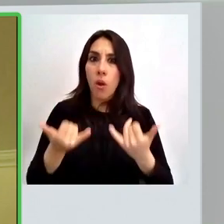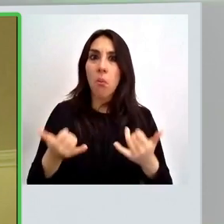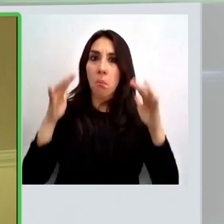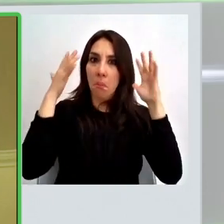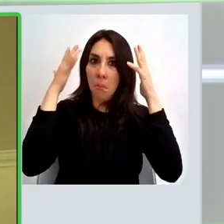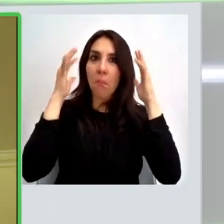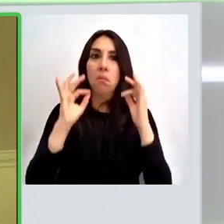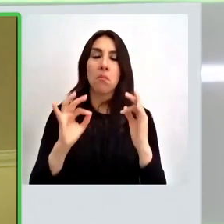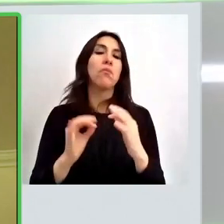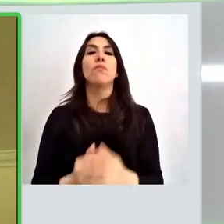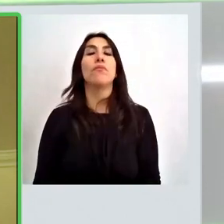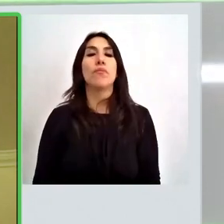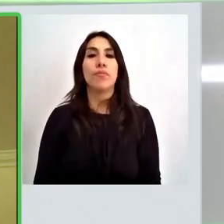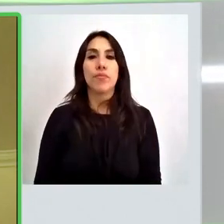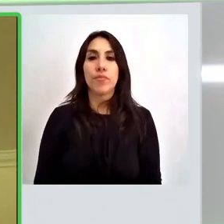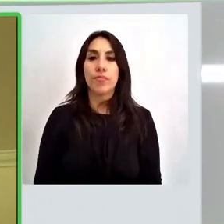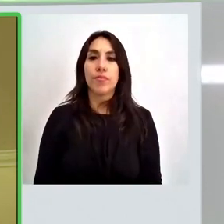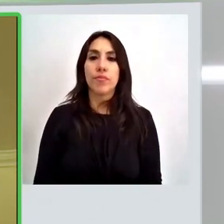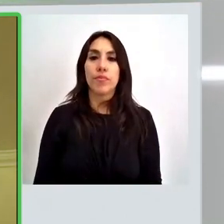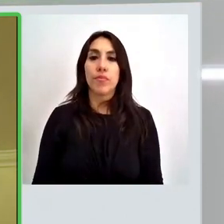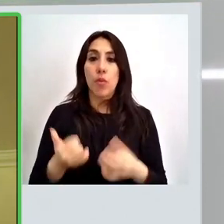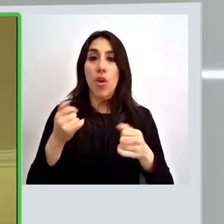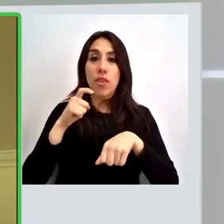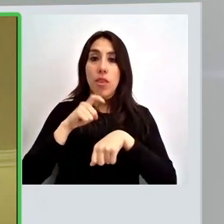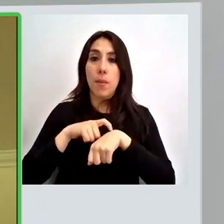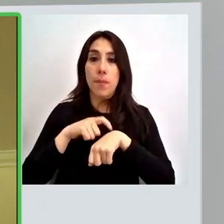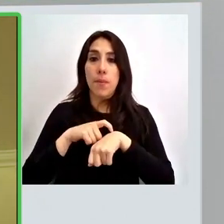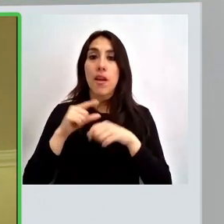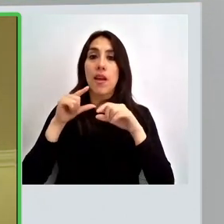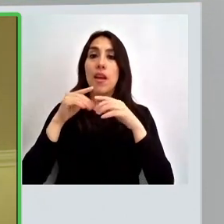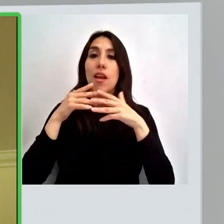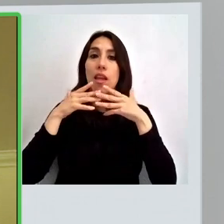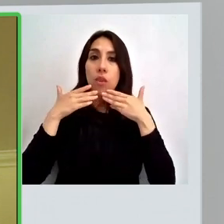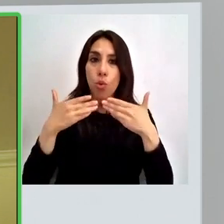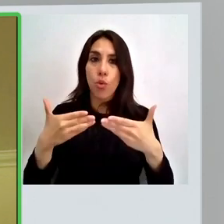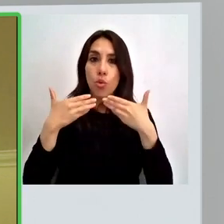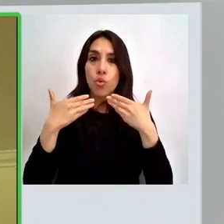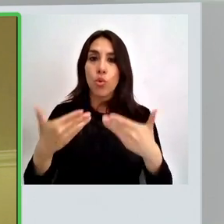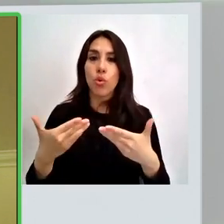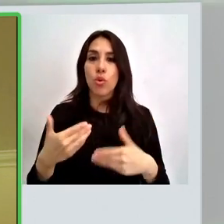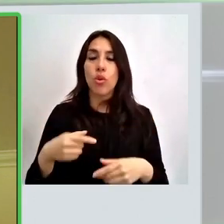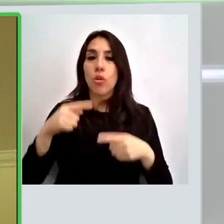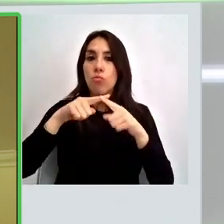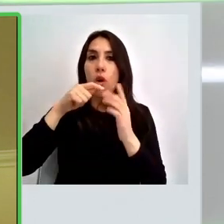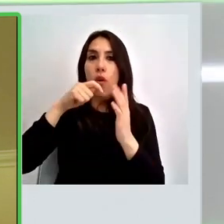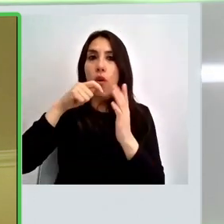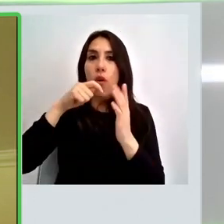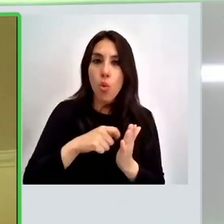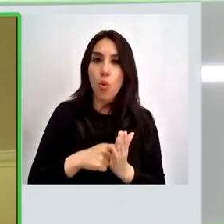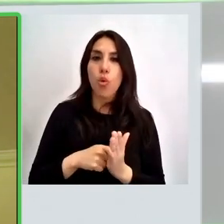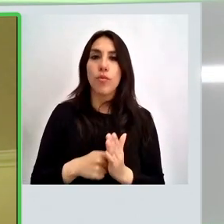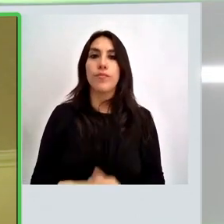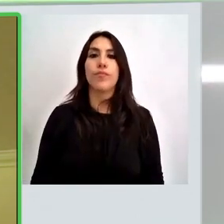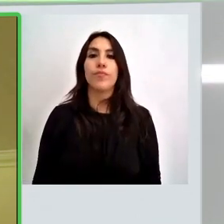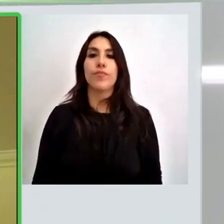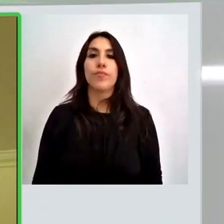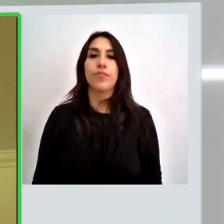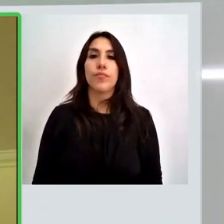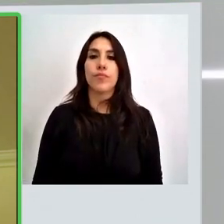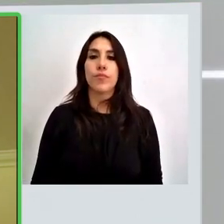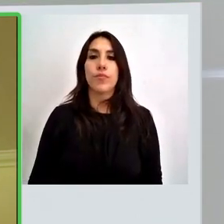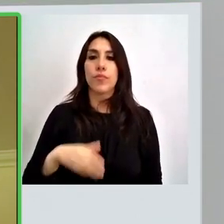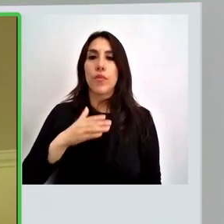also. As it was said that in the introduction, it said I was the author and sponsor of the Americans